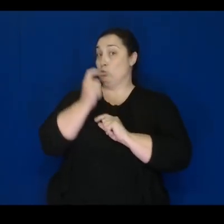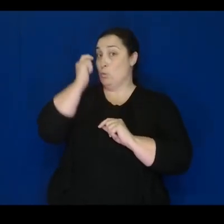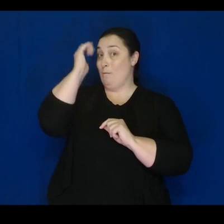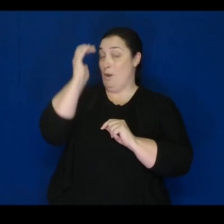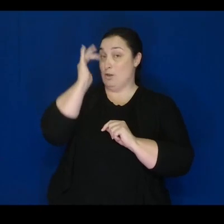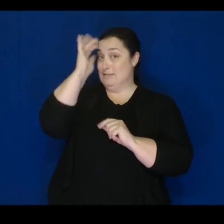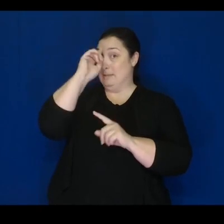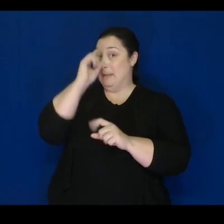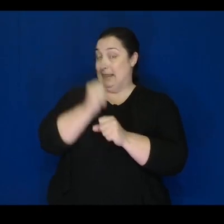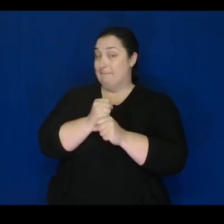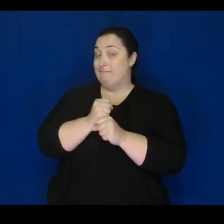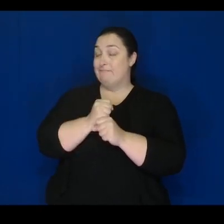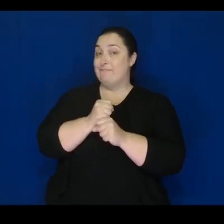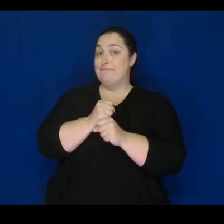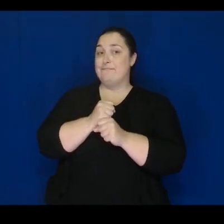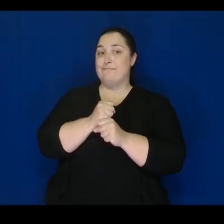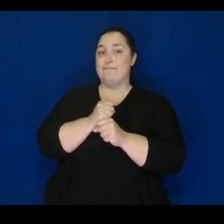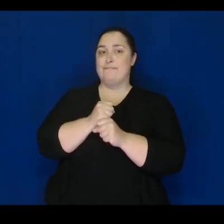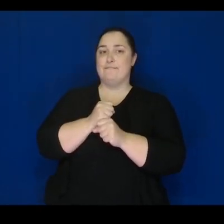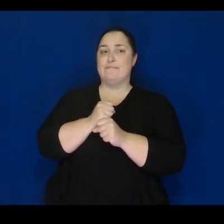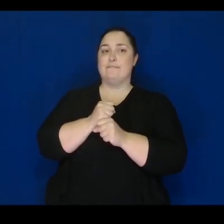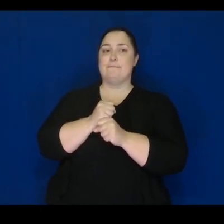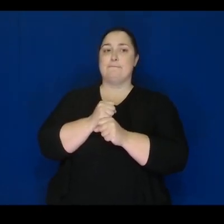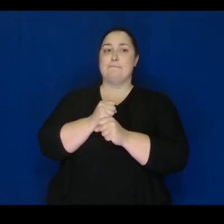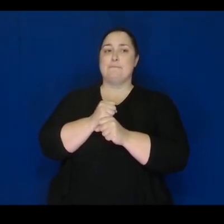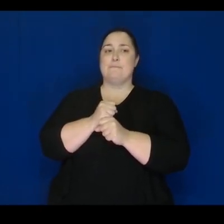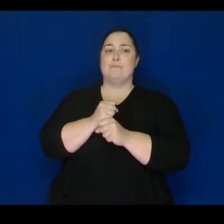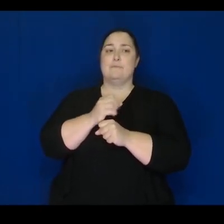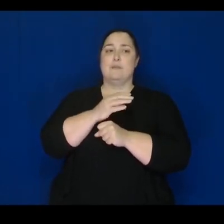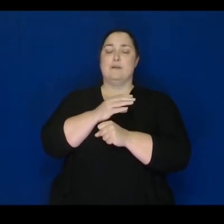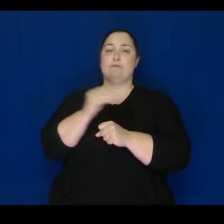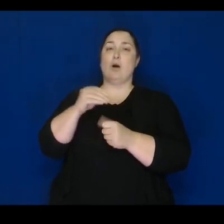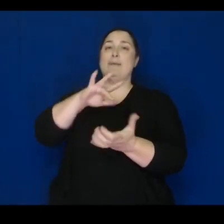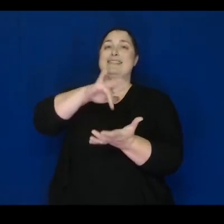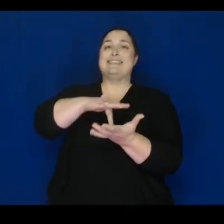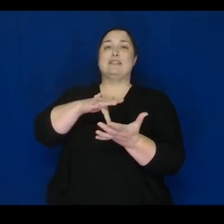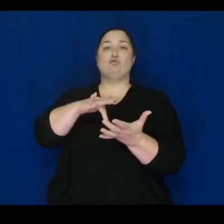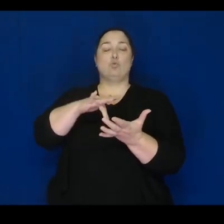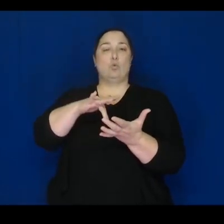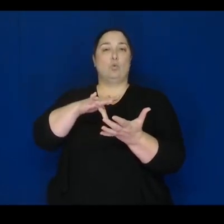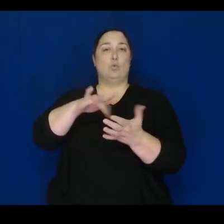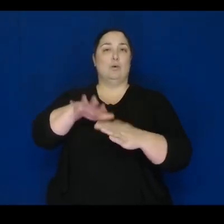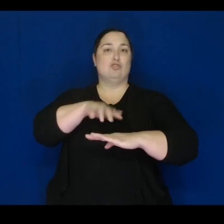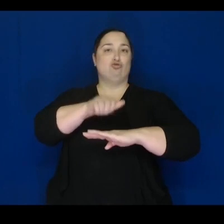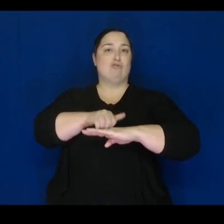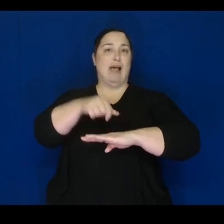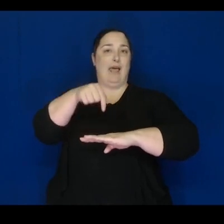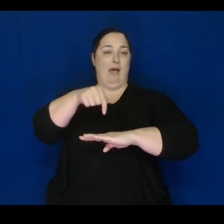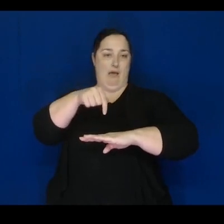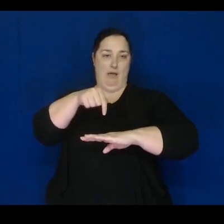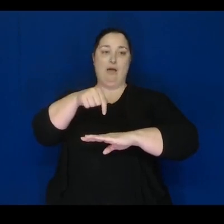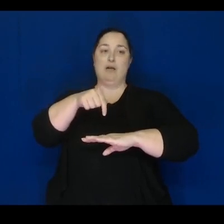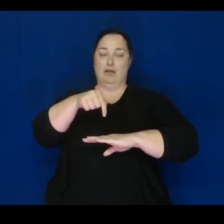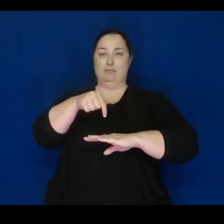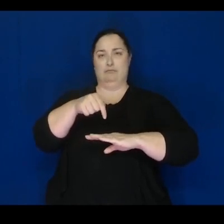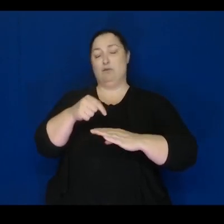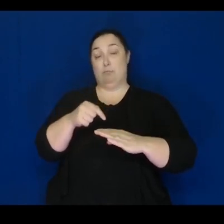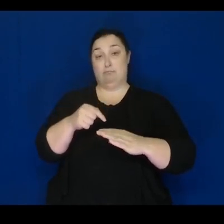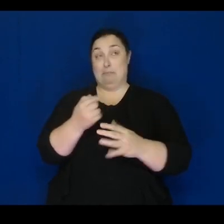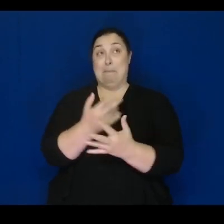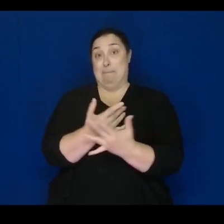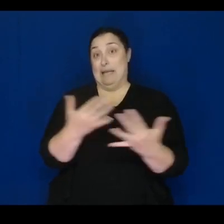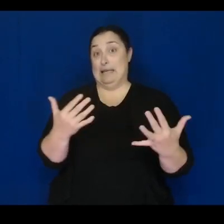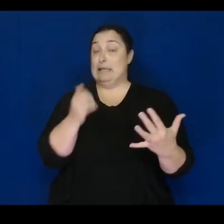belief system comes from Central Australia, from a whole range of